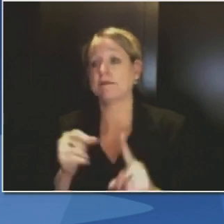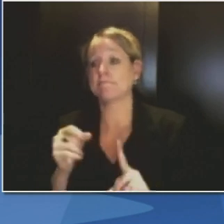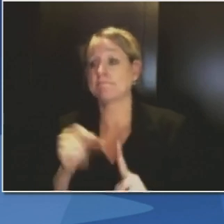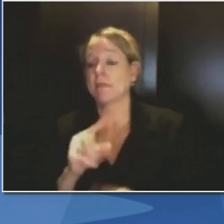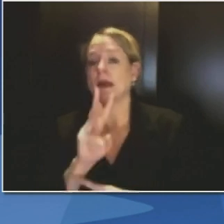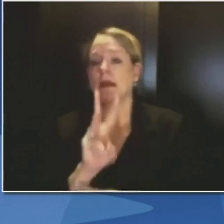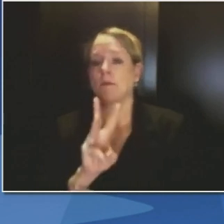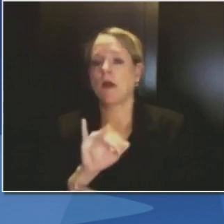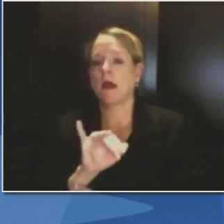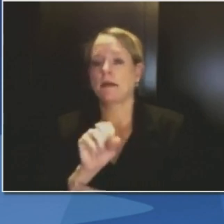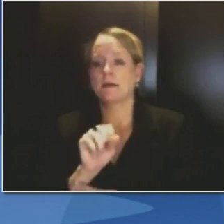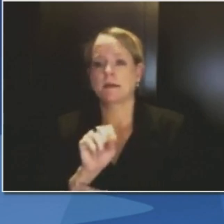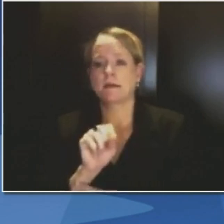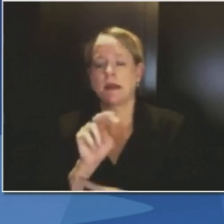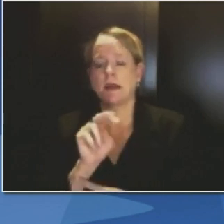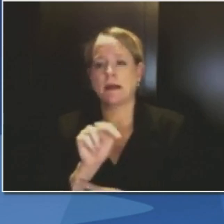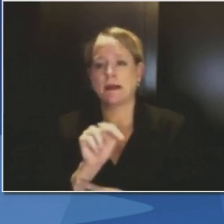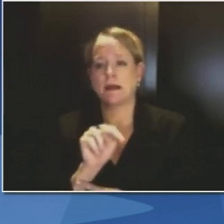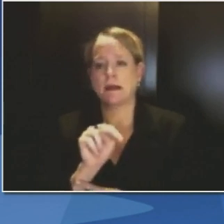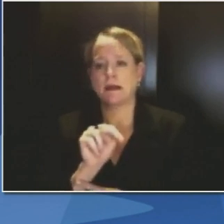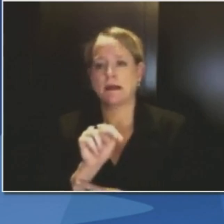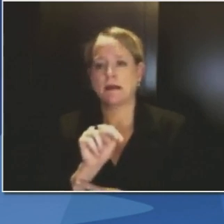Terry, are you there?